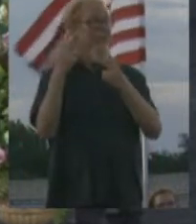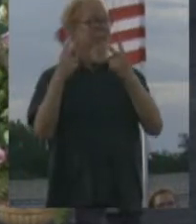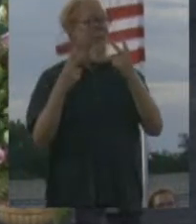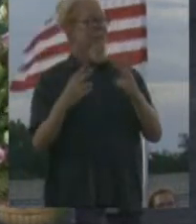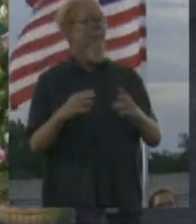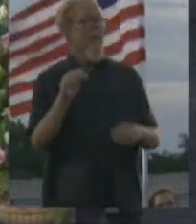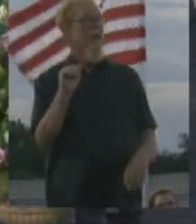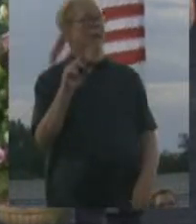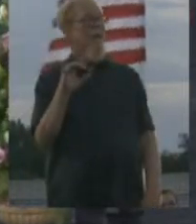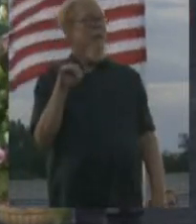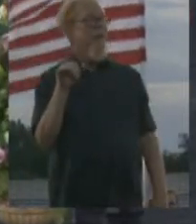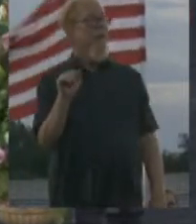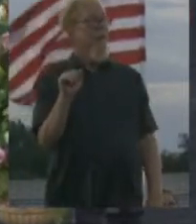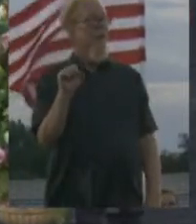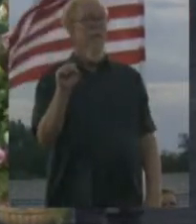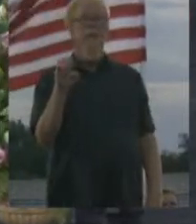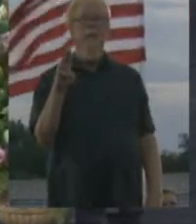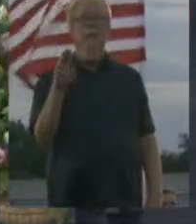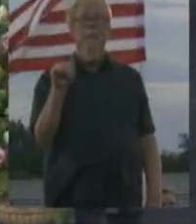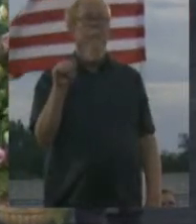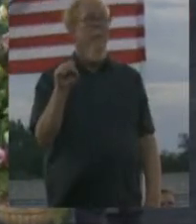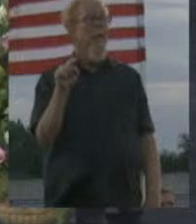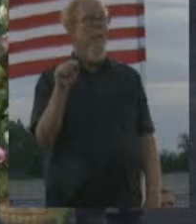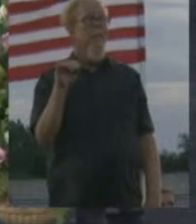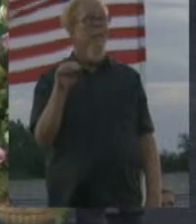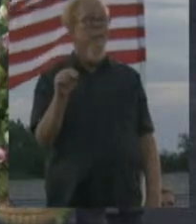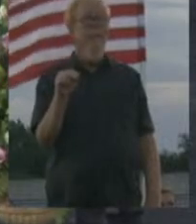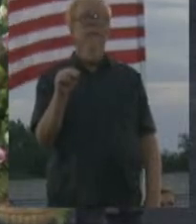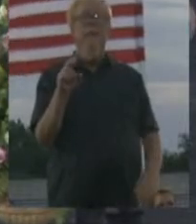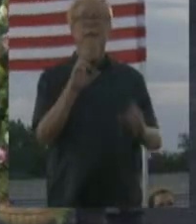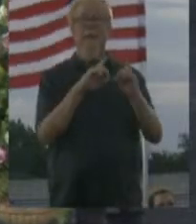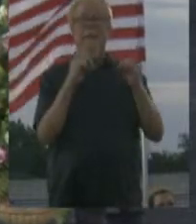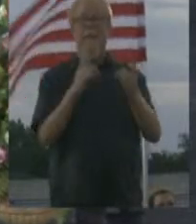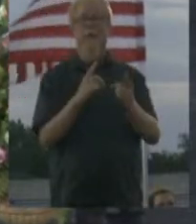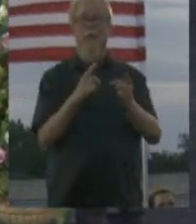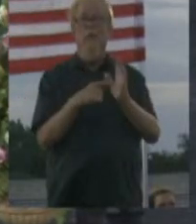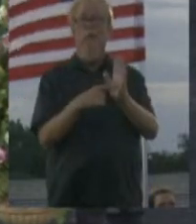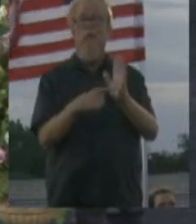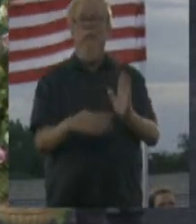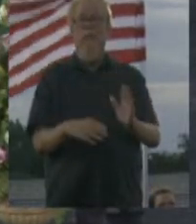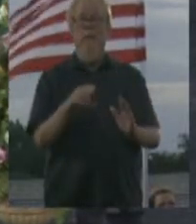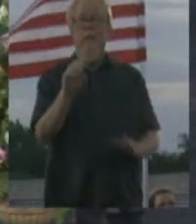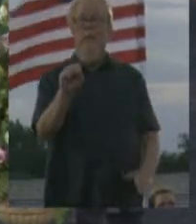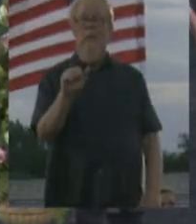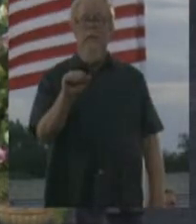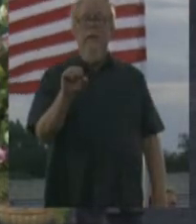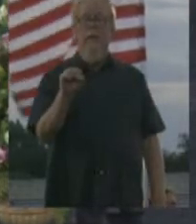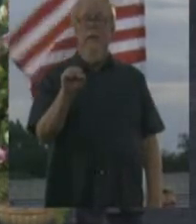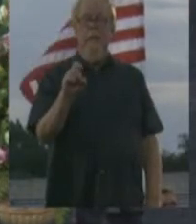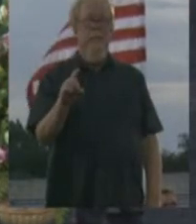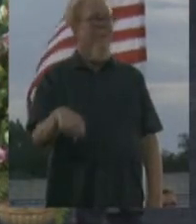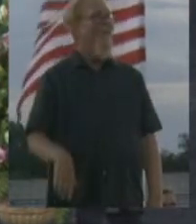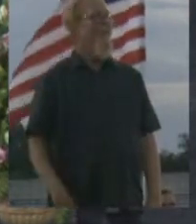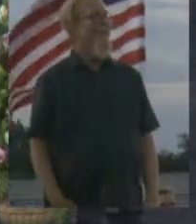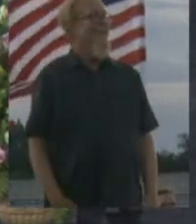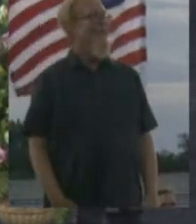Miss Alicia Sebastian, District Trustee, San Antonio ISD Board of Trustees.